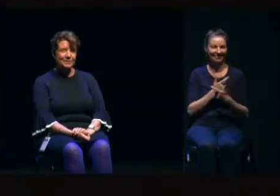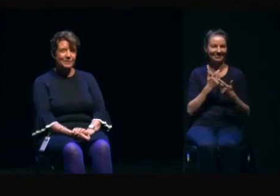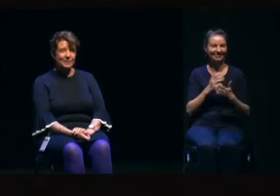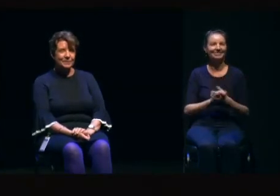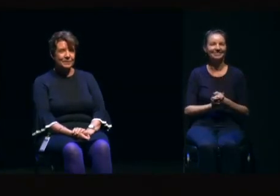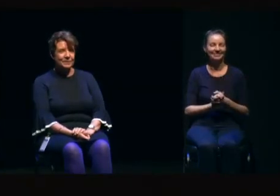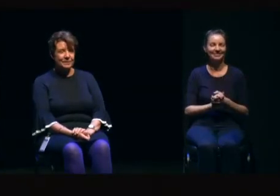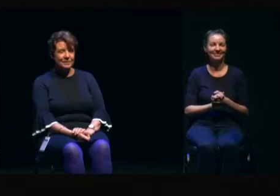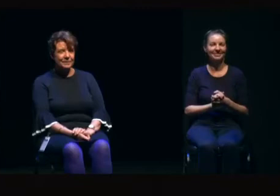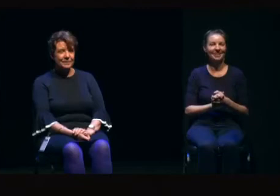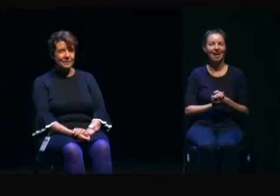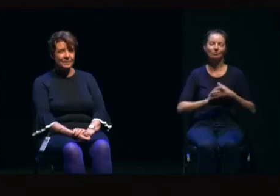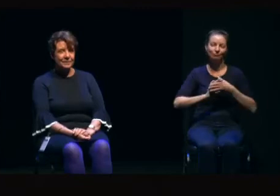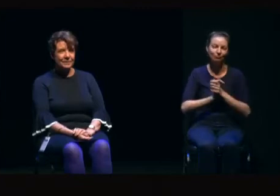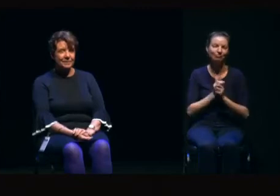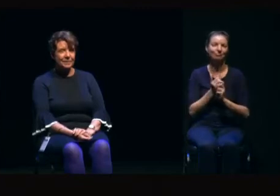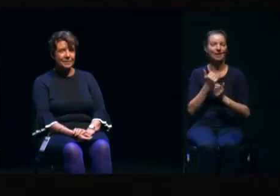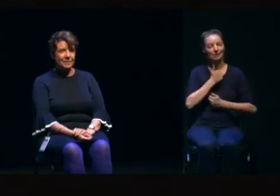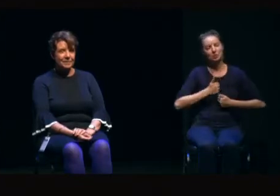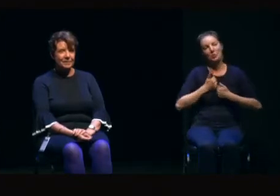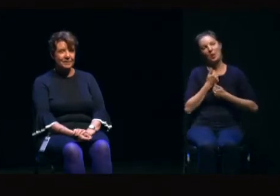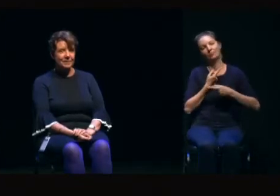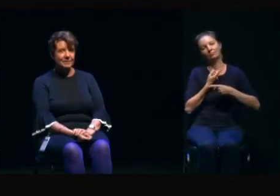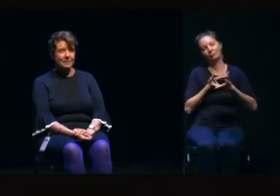It's been such a joy to speak with you.